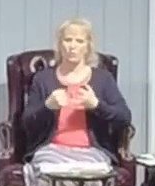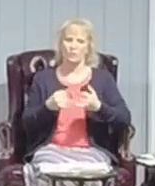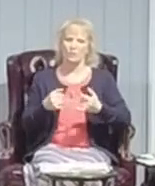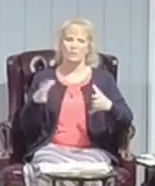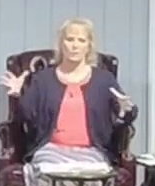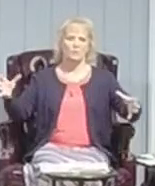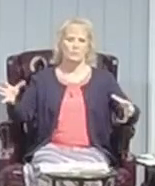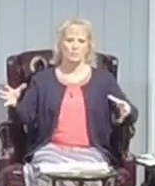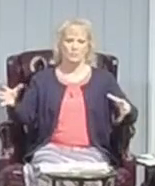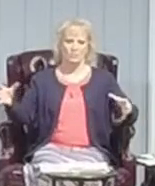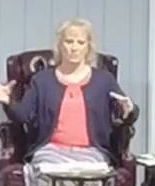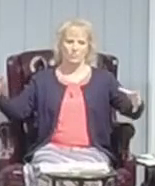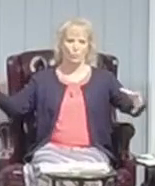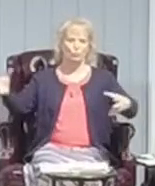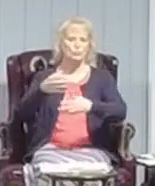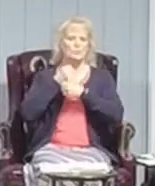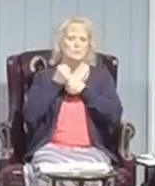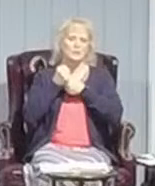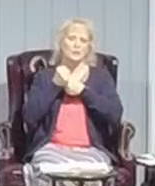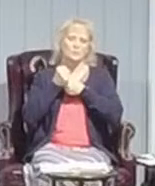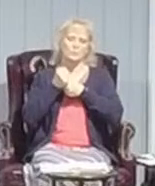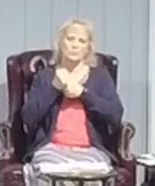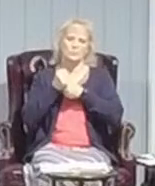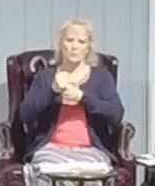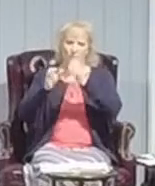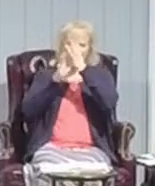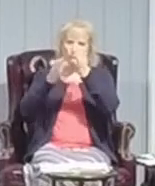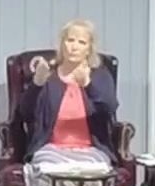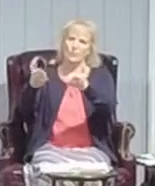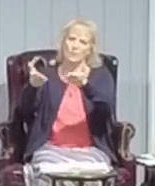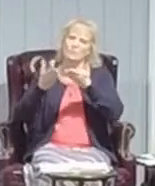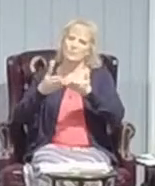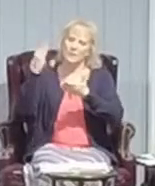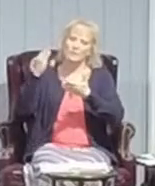Father gave him when he arrived home.